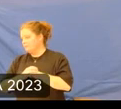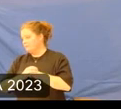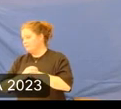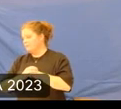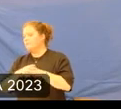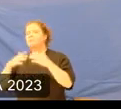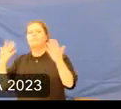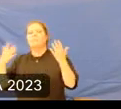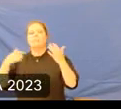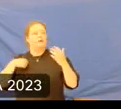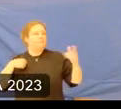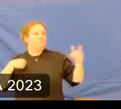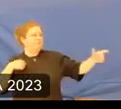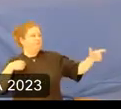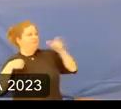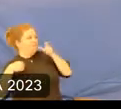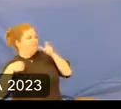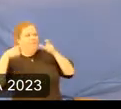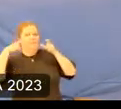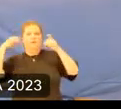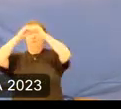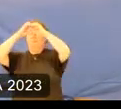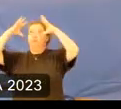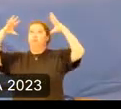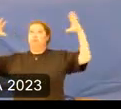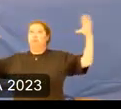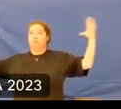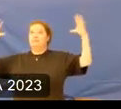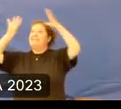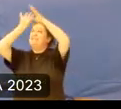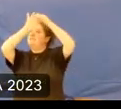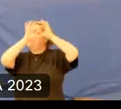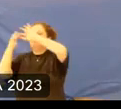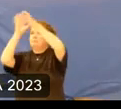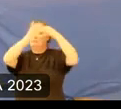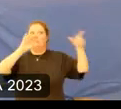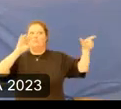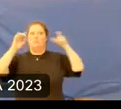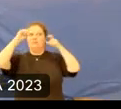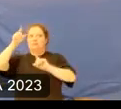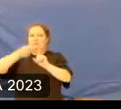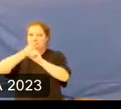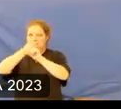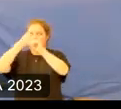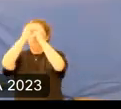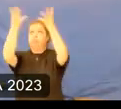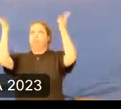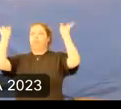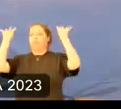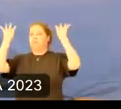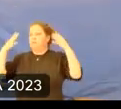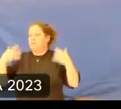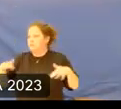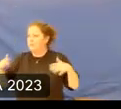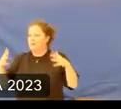network between form, prosody, context, where context includes things like sequential context, and